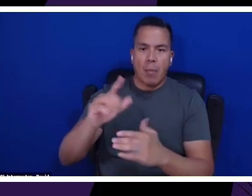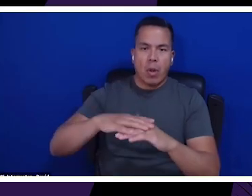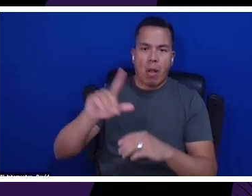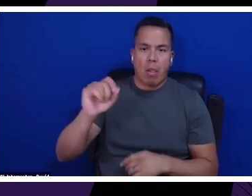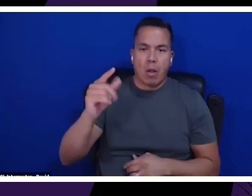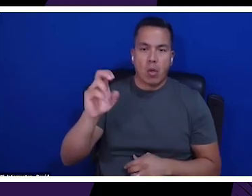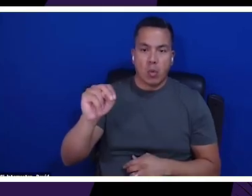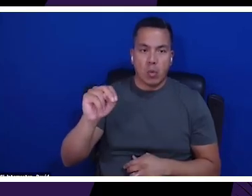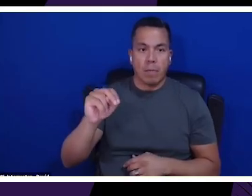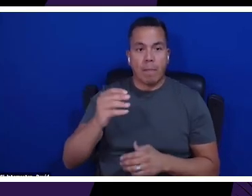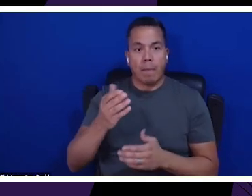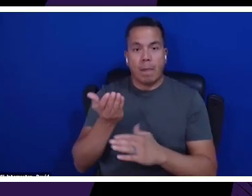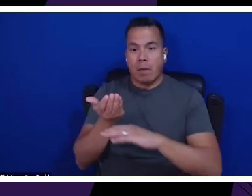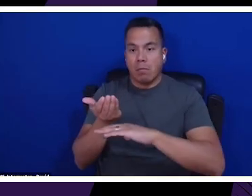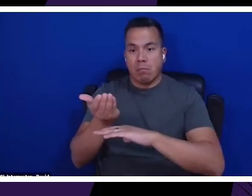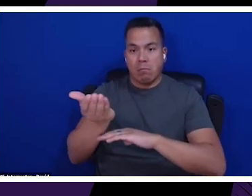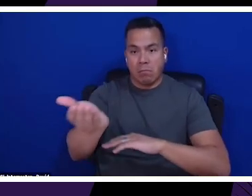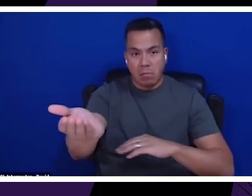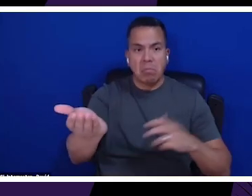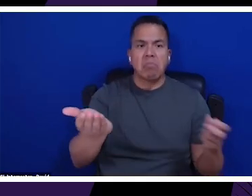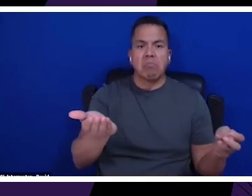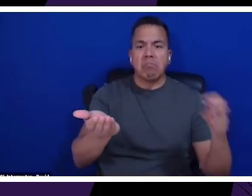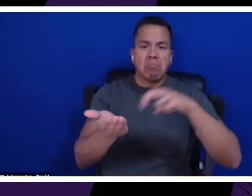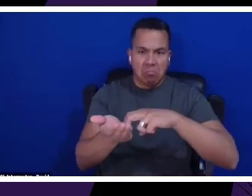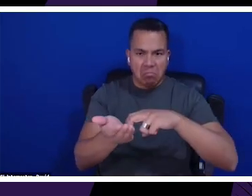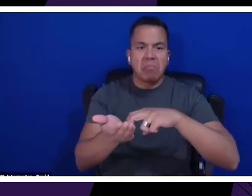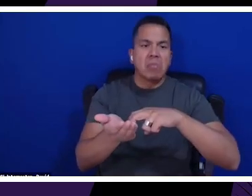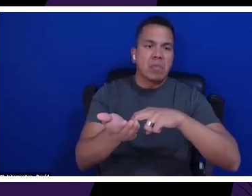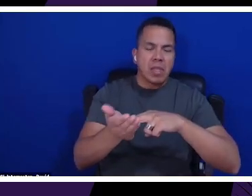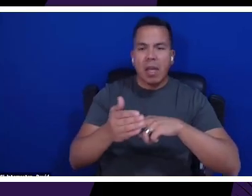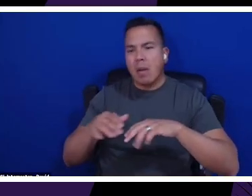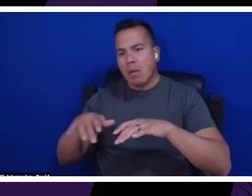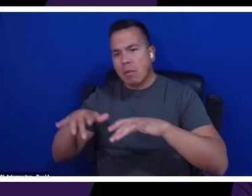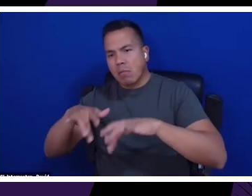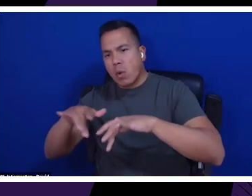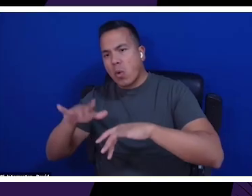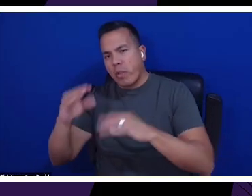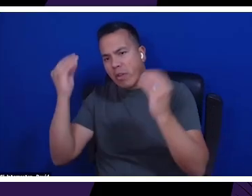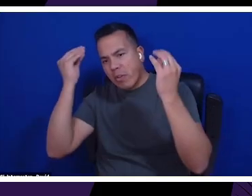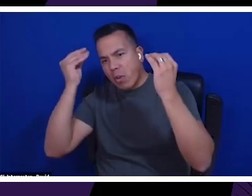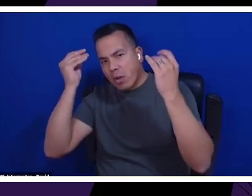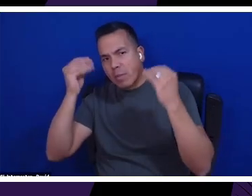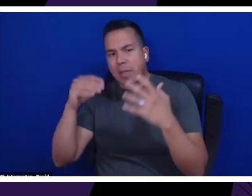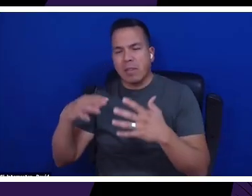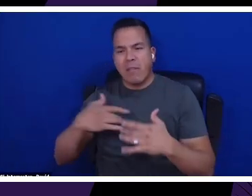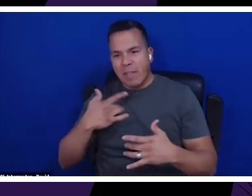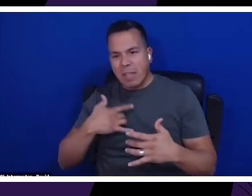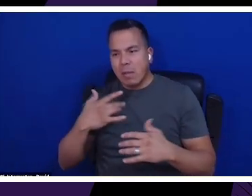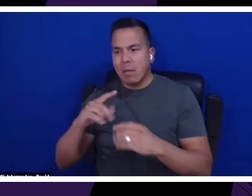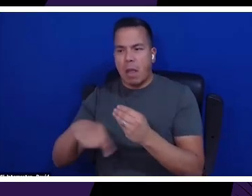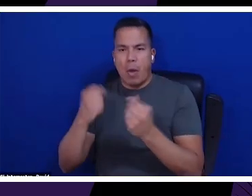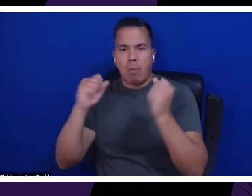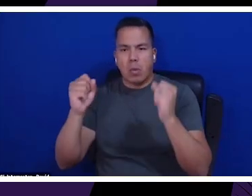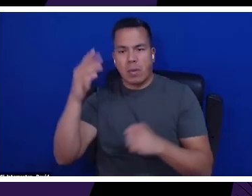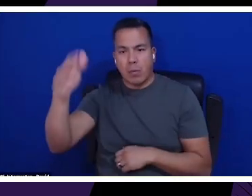water, inviting passengers to board and sonically record their sentiments, thoughts, and ruminations on protests in the future.